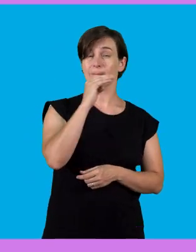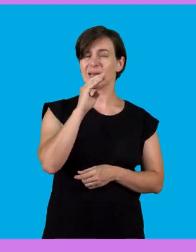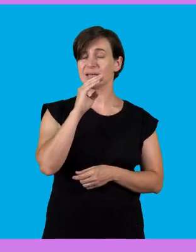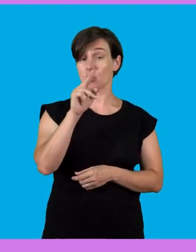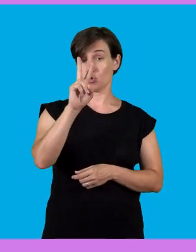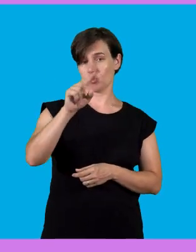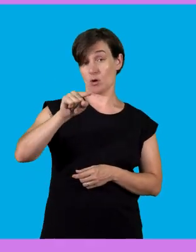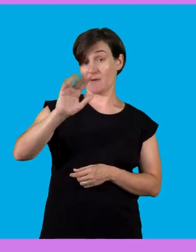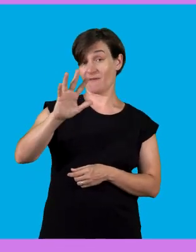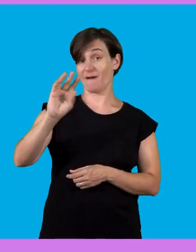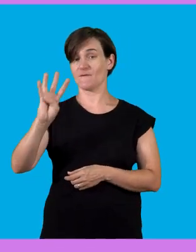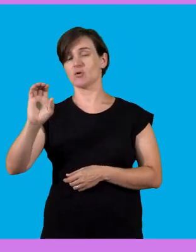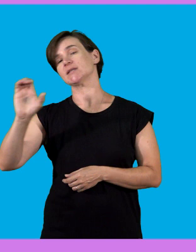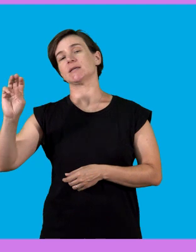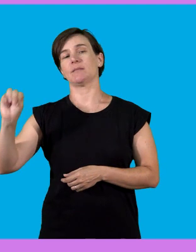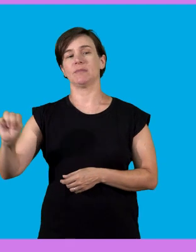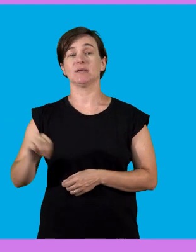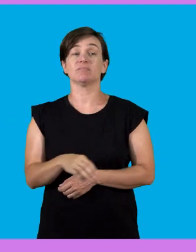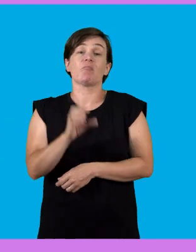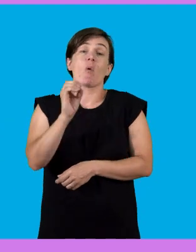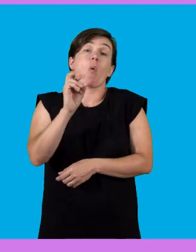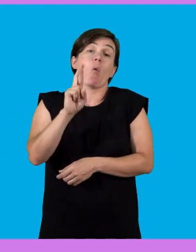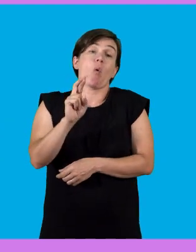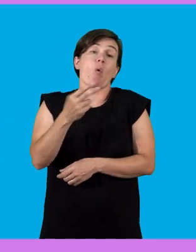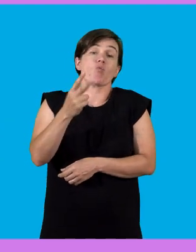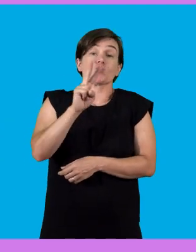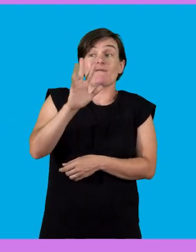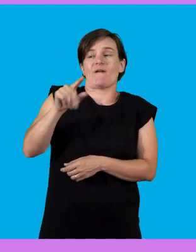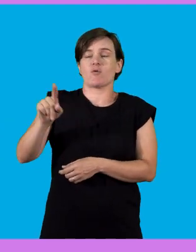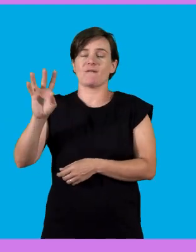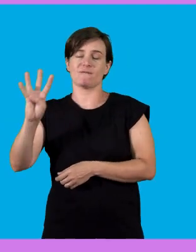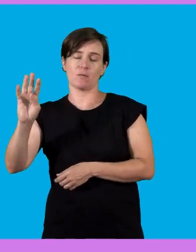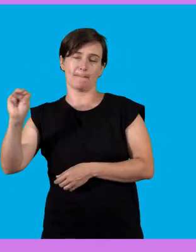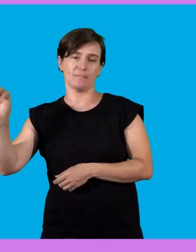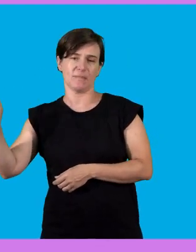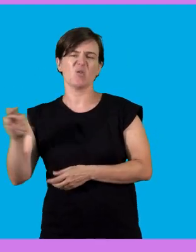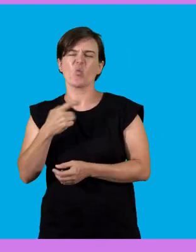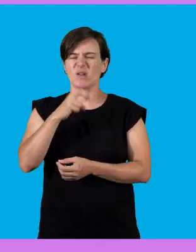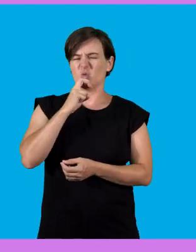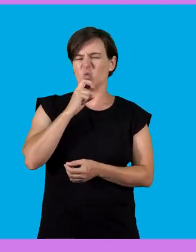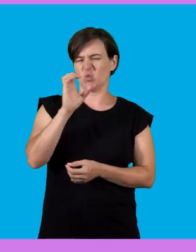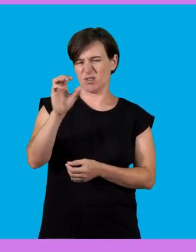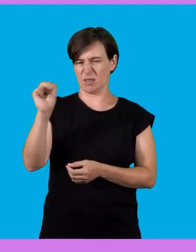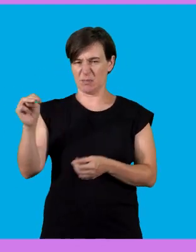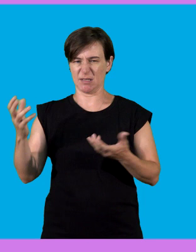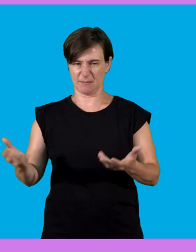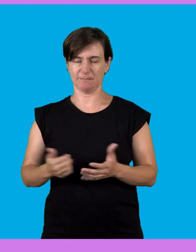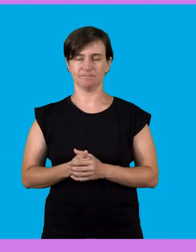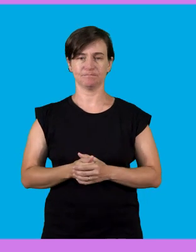2.54 centimeters or 25.4 millimeters. But let's work with 1 inch